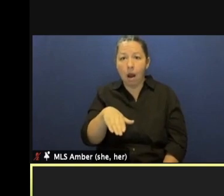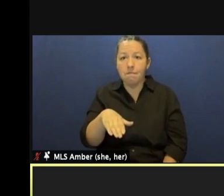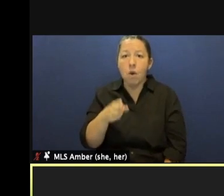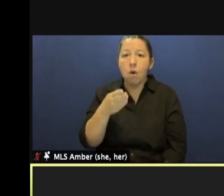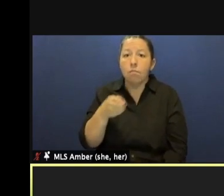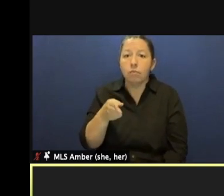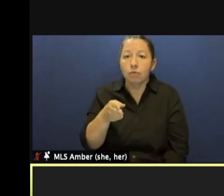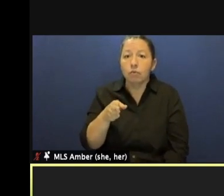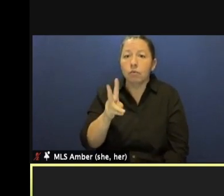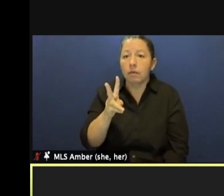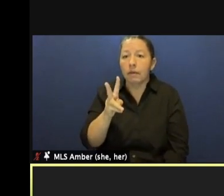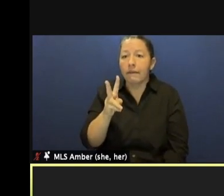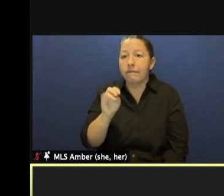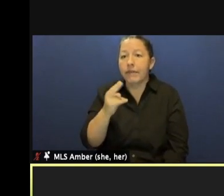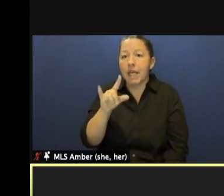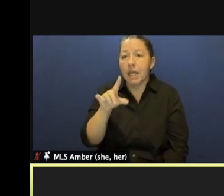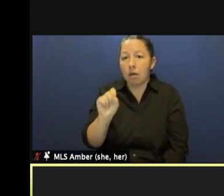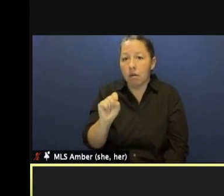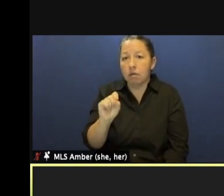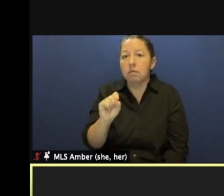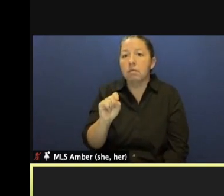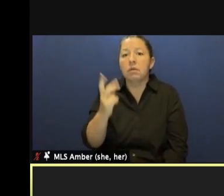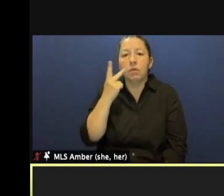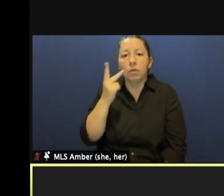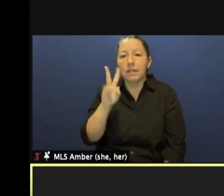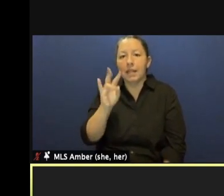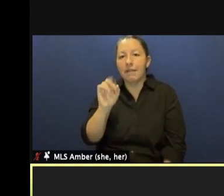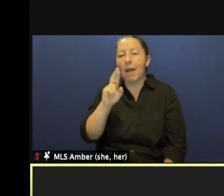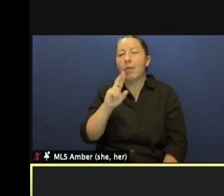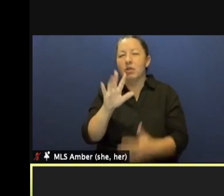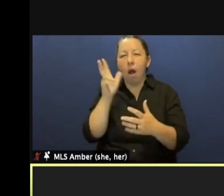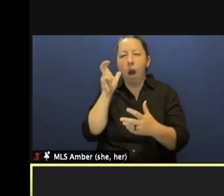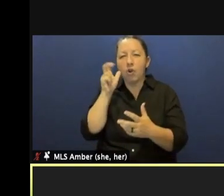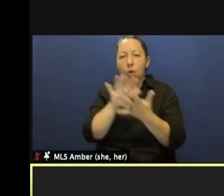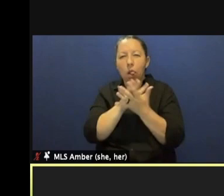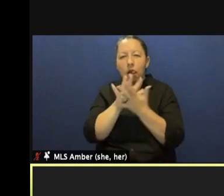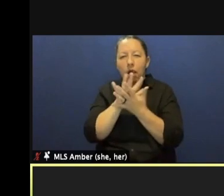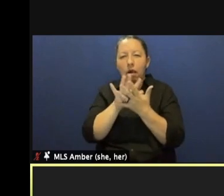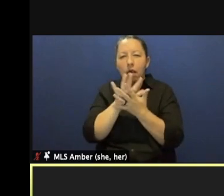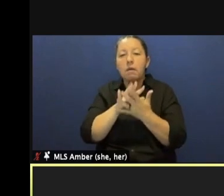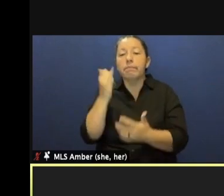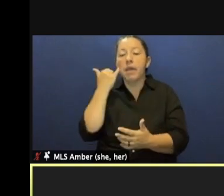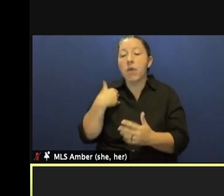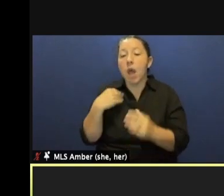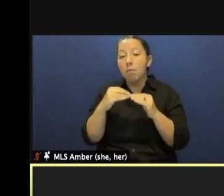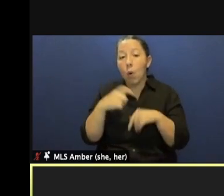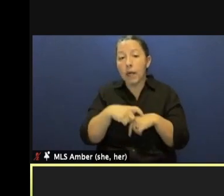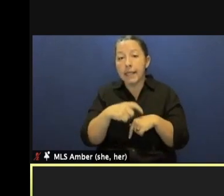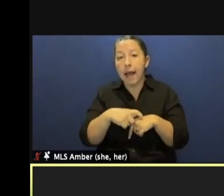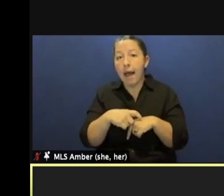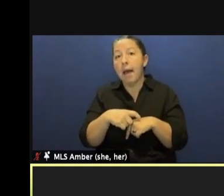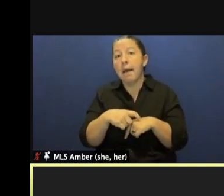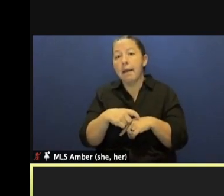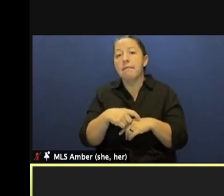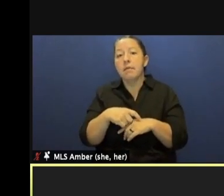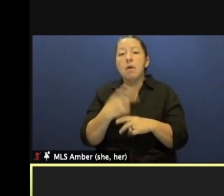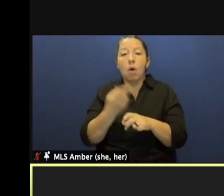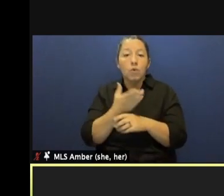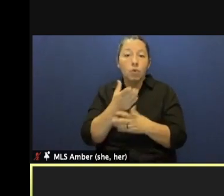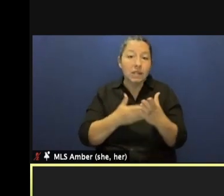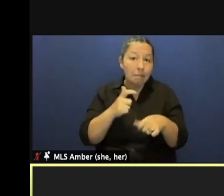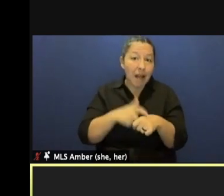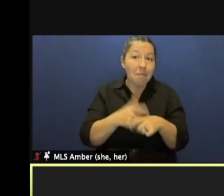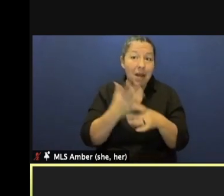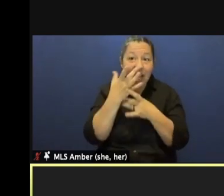Viper compares. If we had more time, I would spend more time on some of the very interesting differences